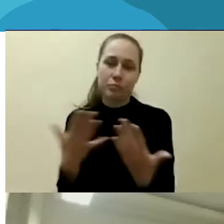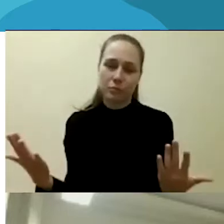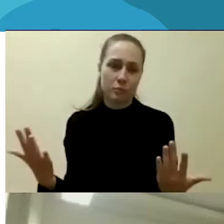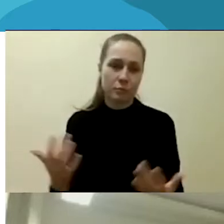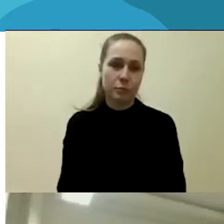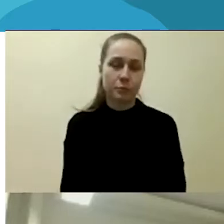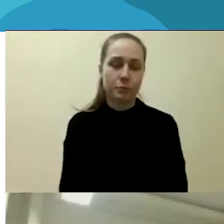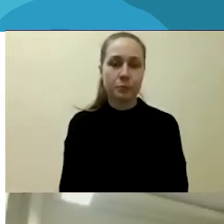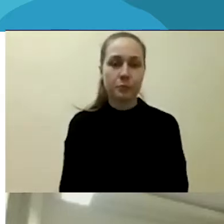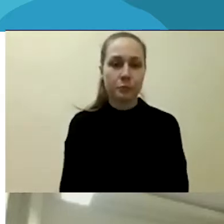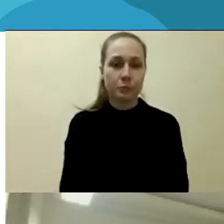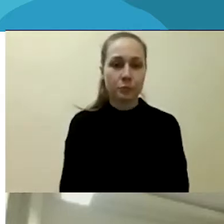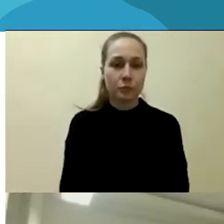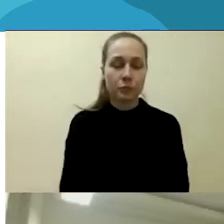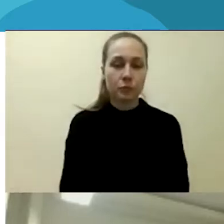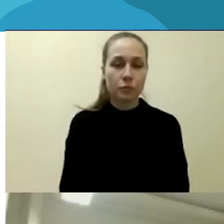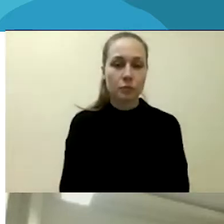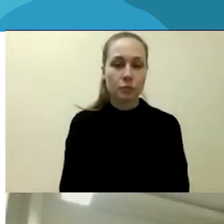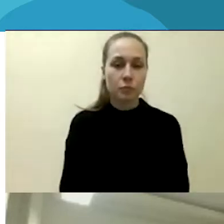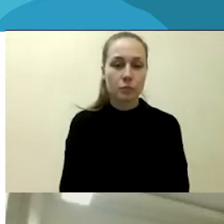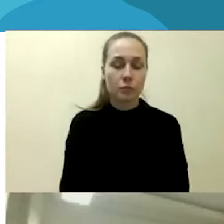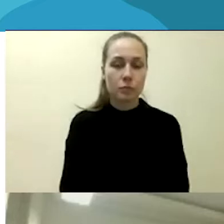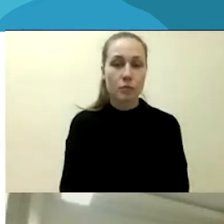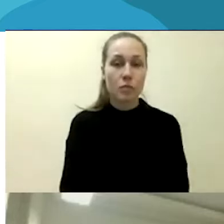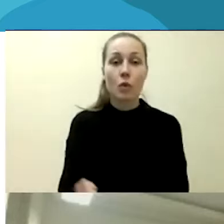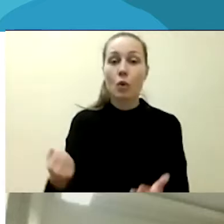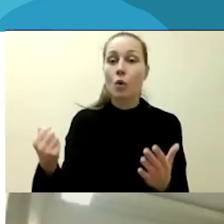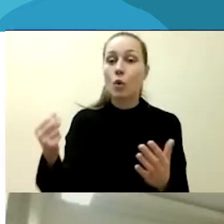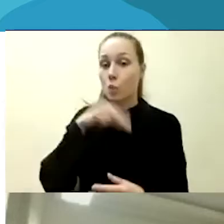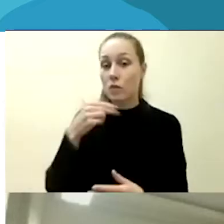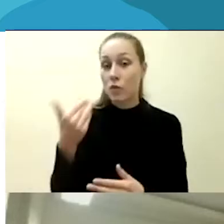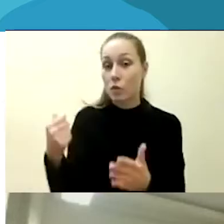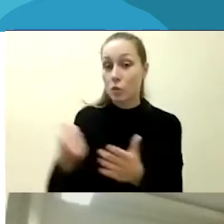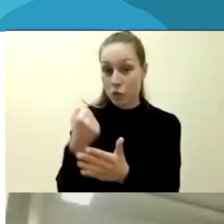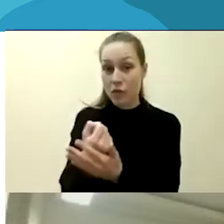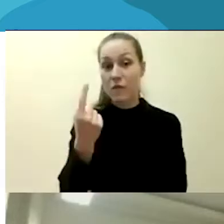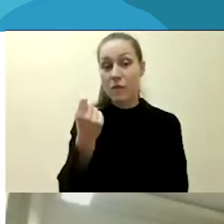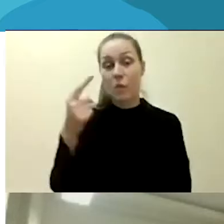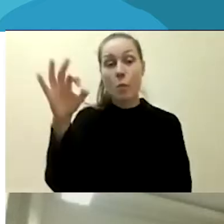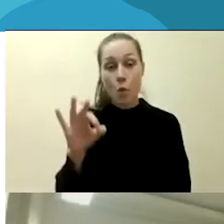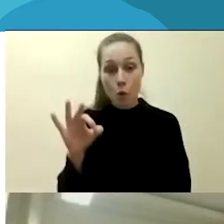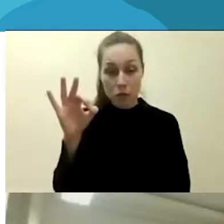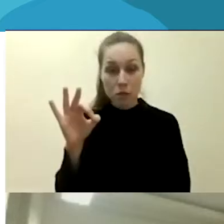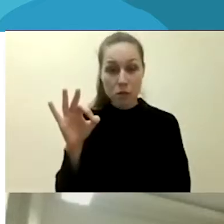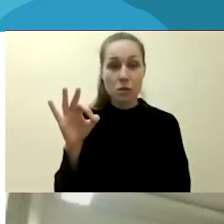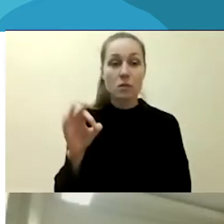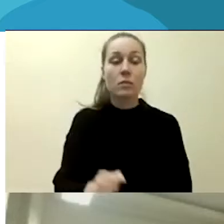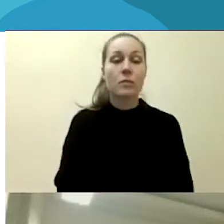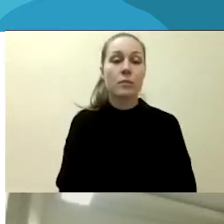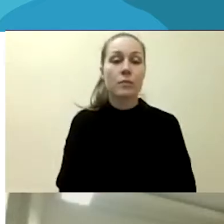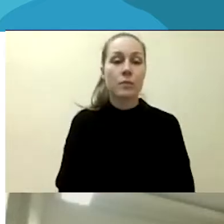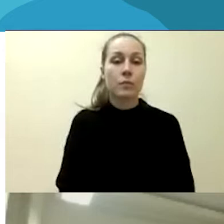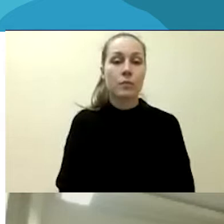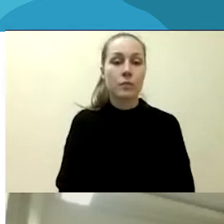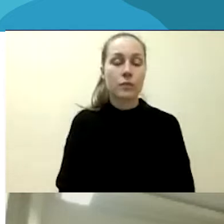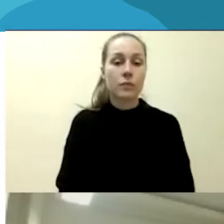Violent crime is 11%. Then we have unlawful discrimination 1%,